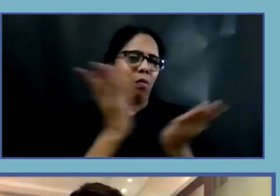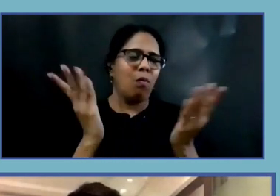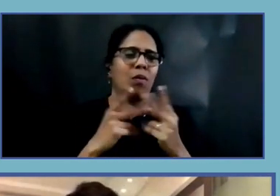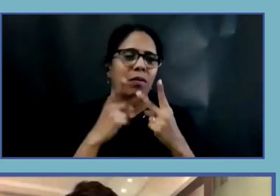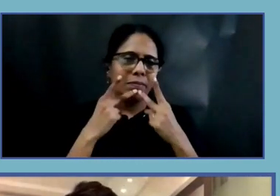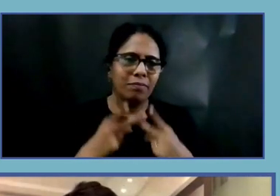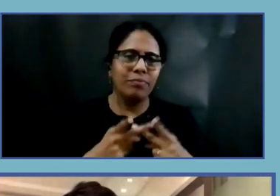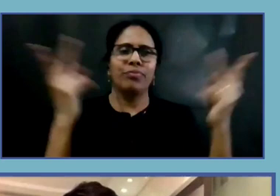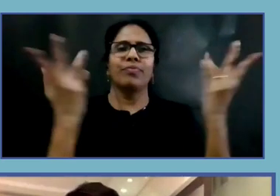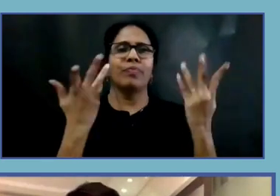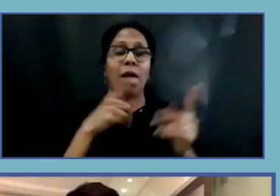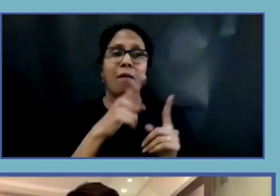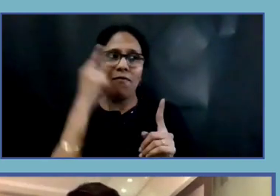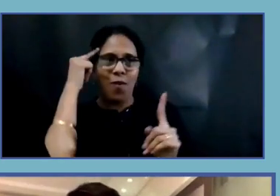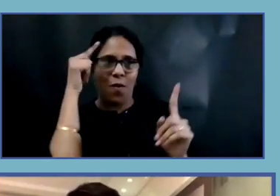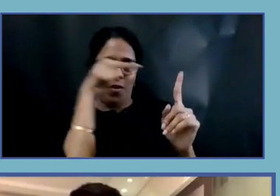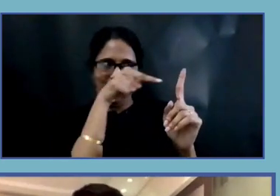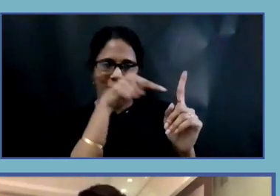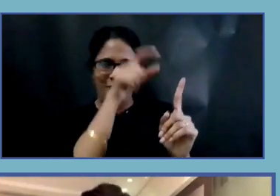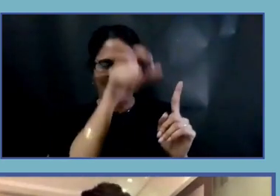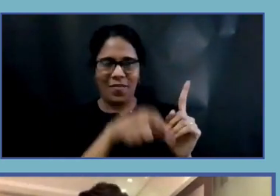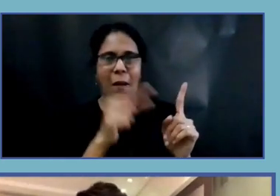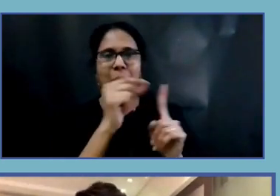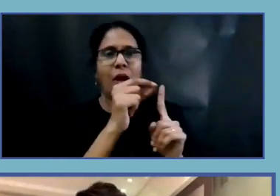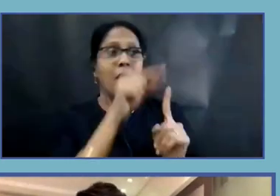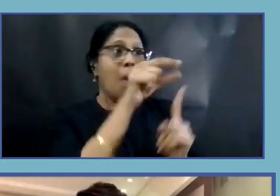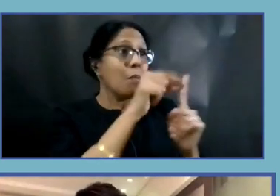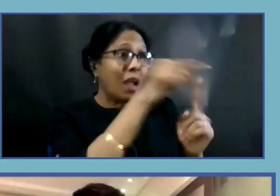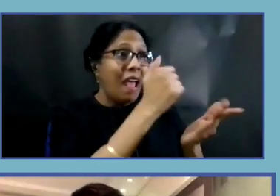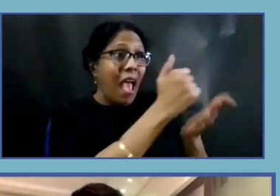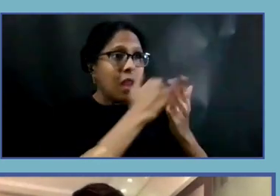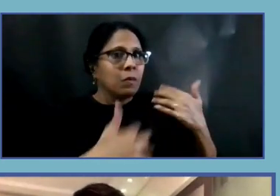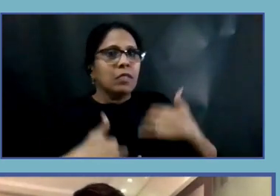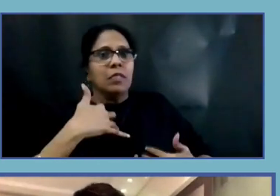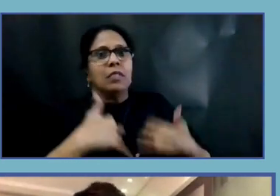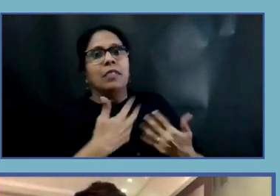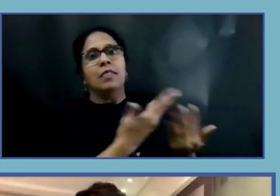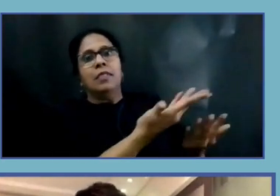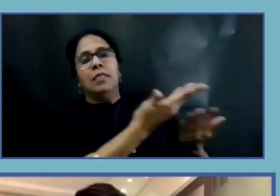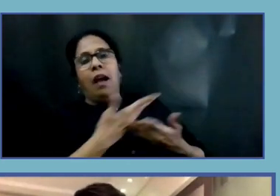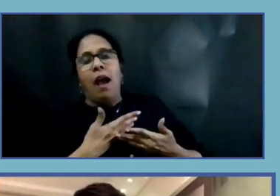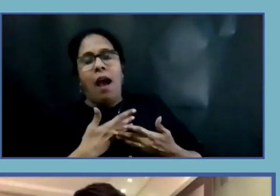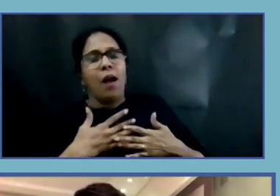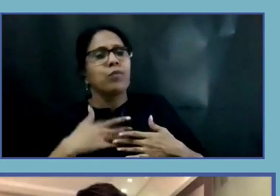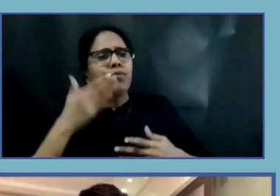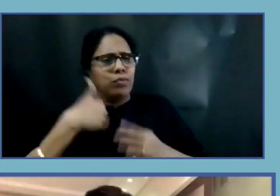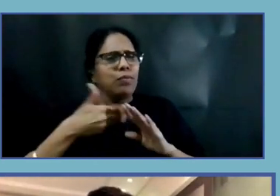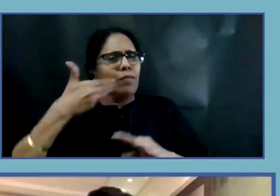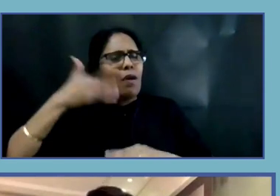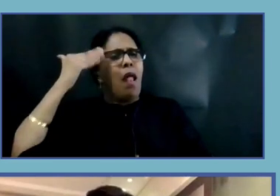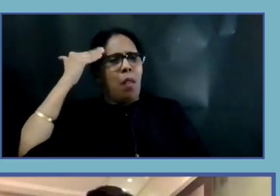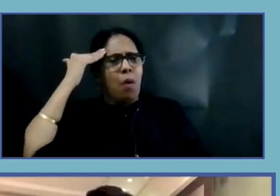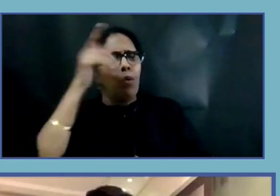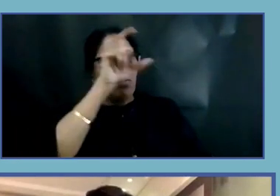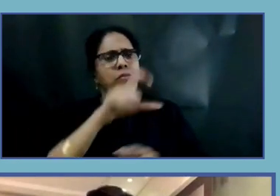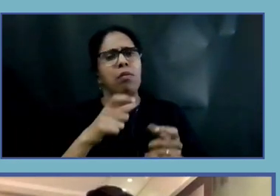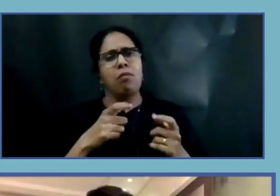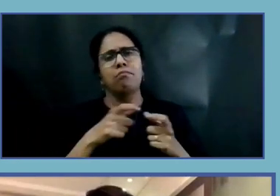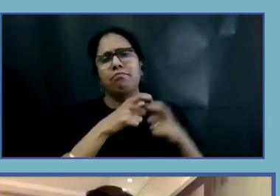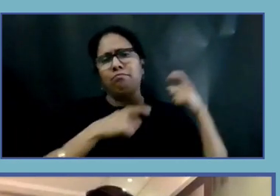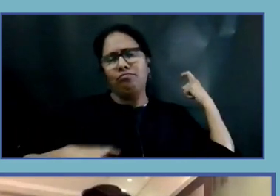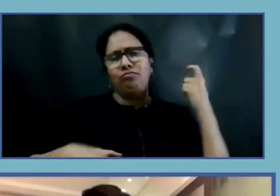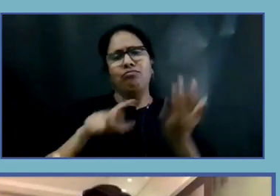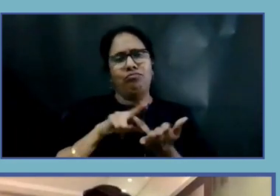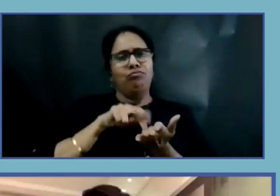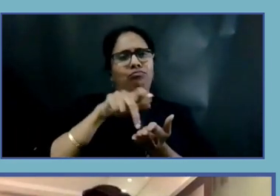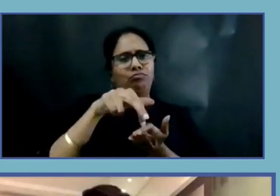and especially for you that you have inspired me today. And yes, I knew about you, that we have a model, Pranav,